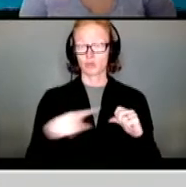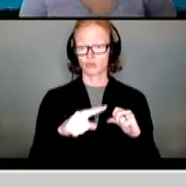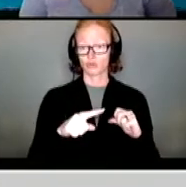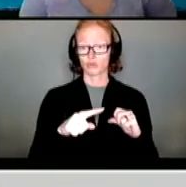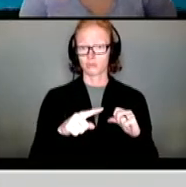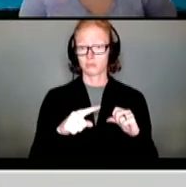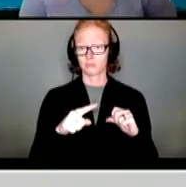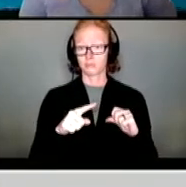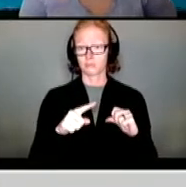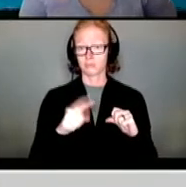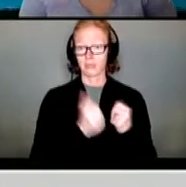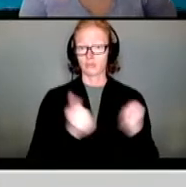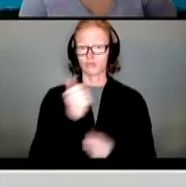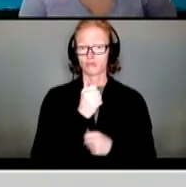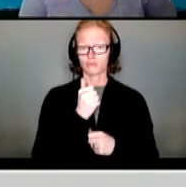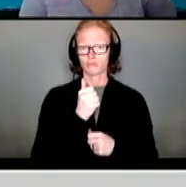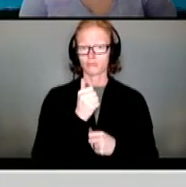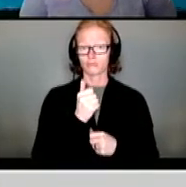chairs?